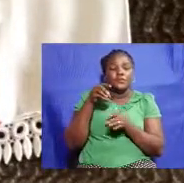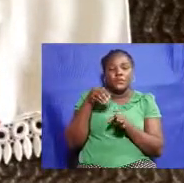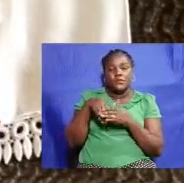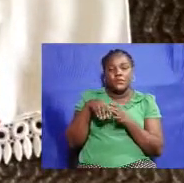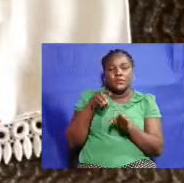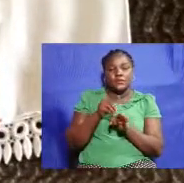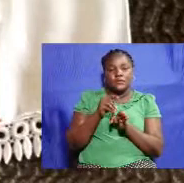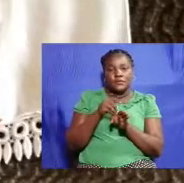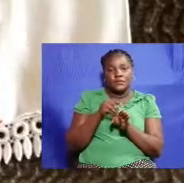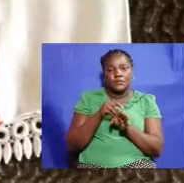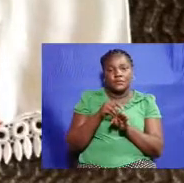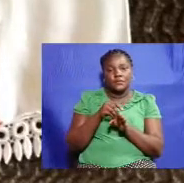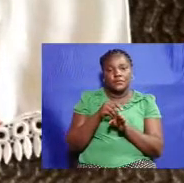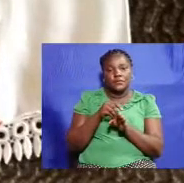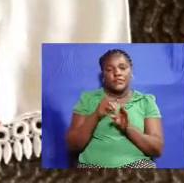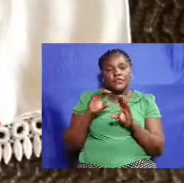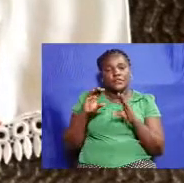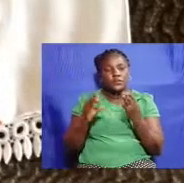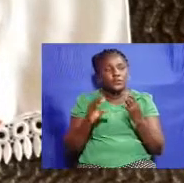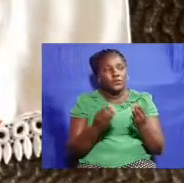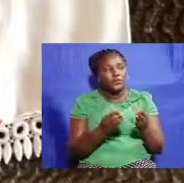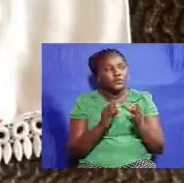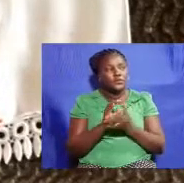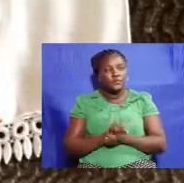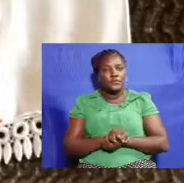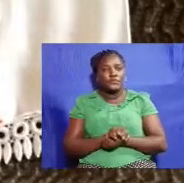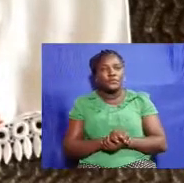disability community.